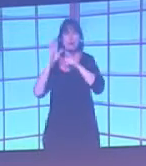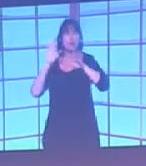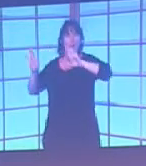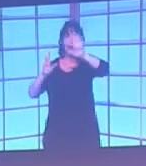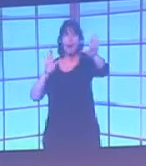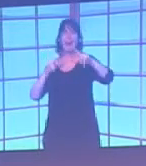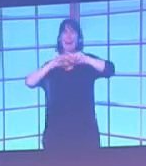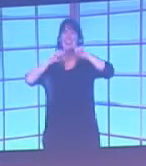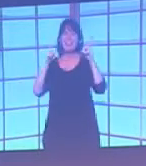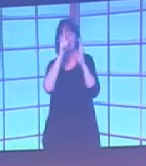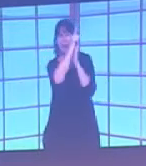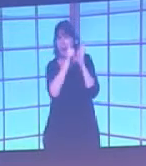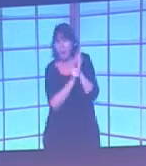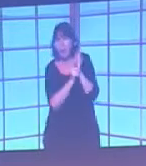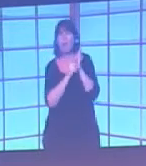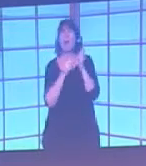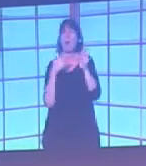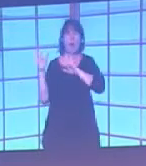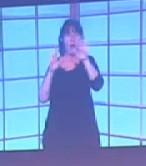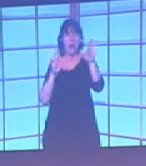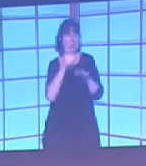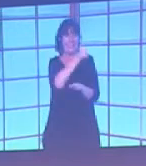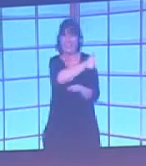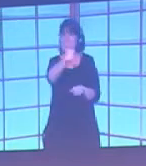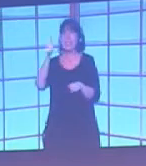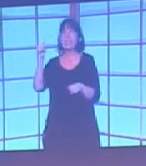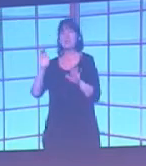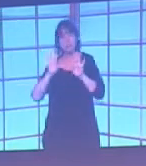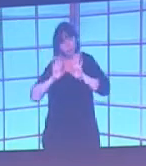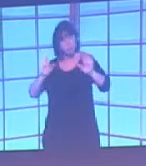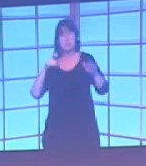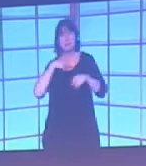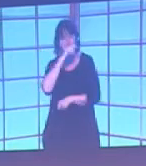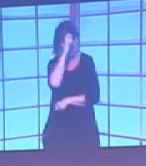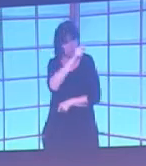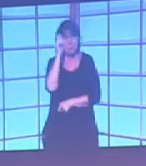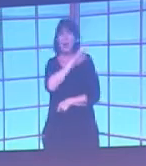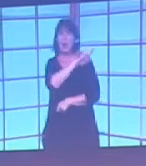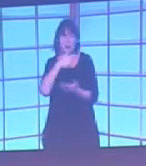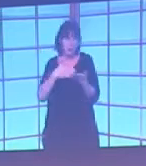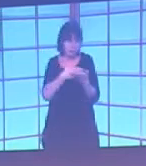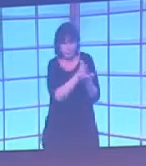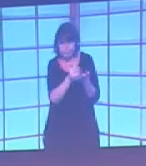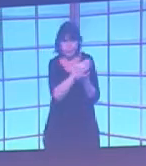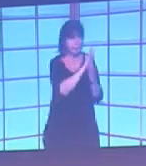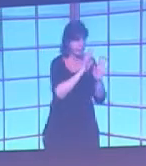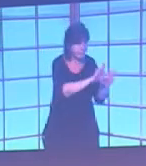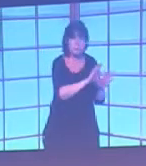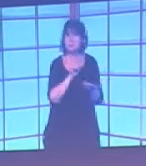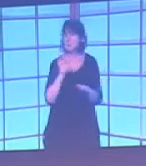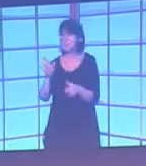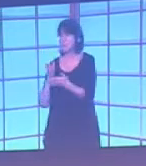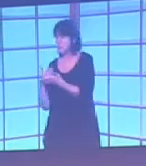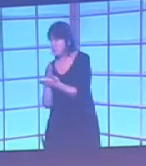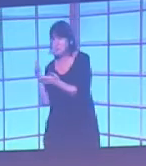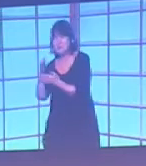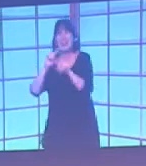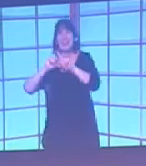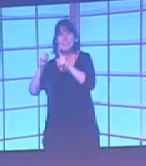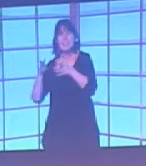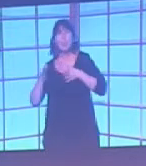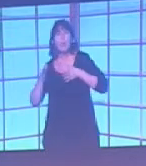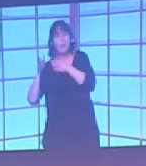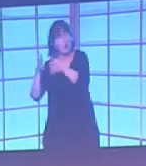So everybody has their own journey, but we're there to support you in that and to help you when you go